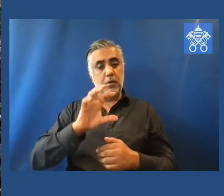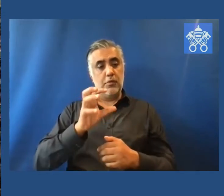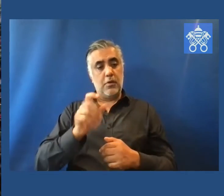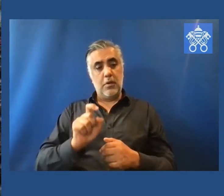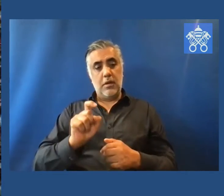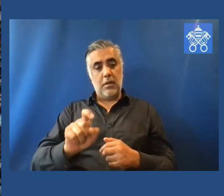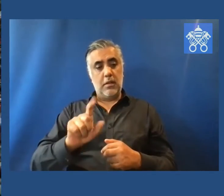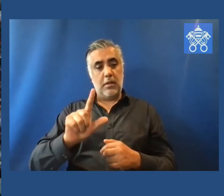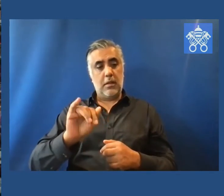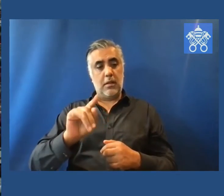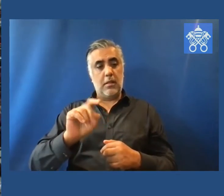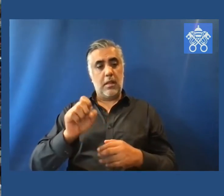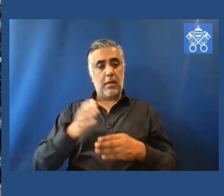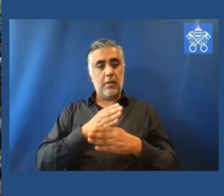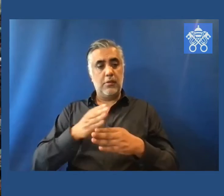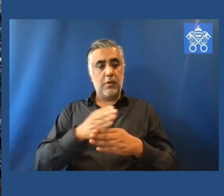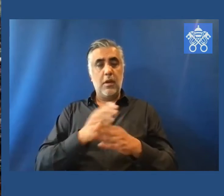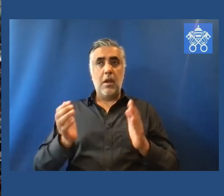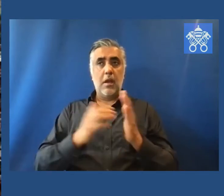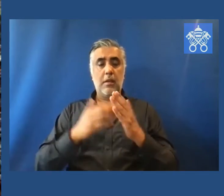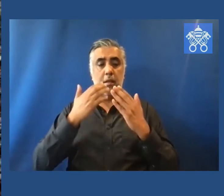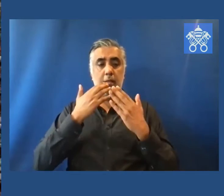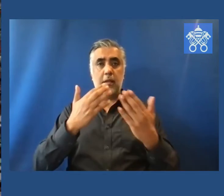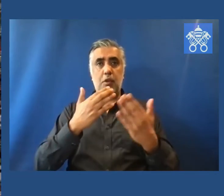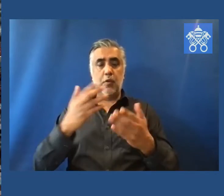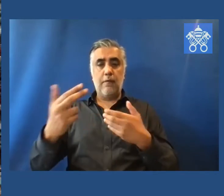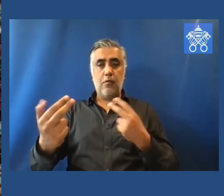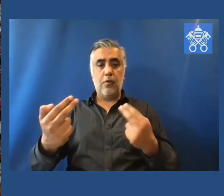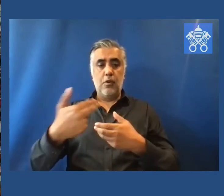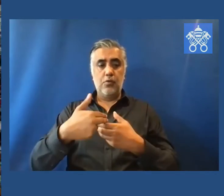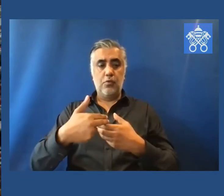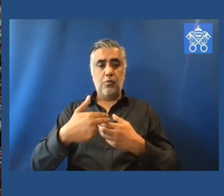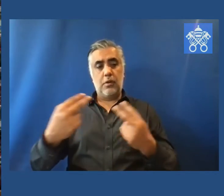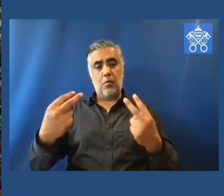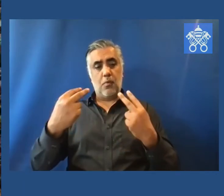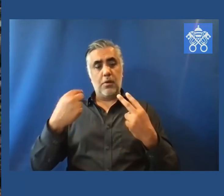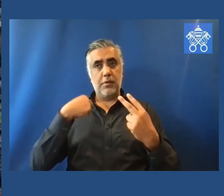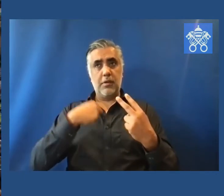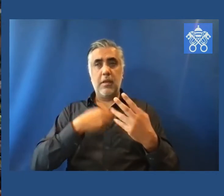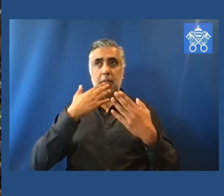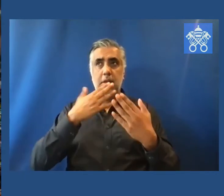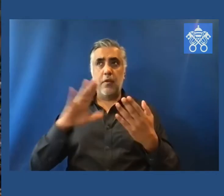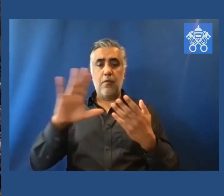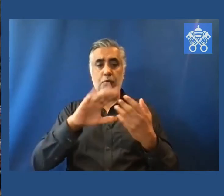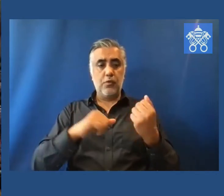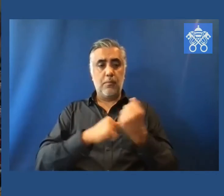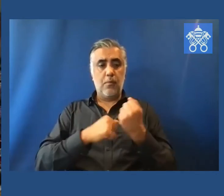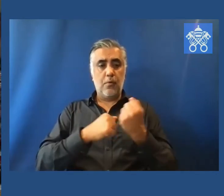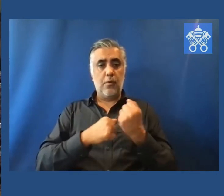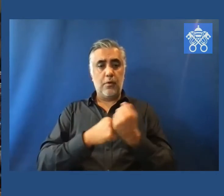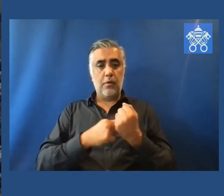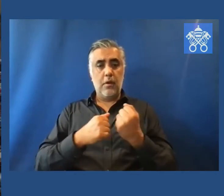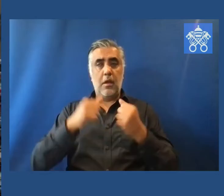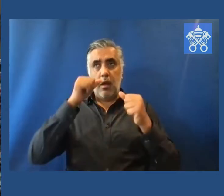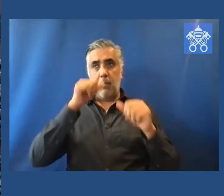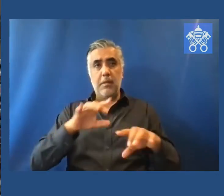Angelus and other Vatican and world news. On behalf of Vatican Media, I'm Devin Watkins, and I thank all of the technicians who